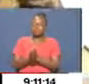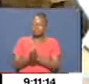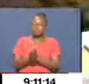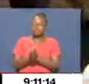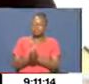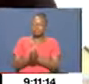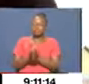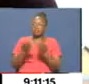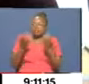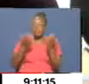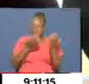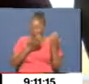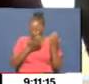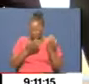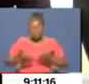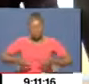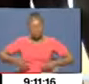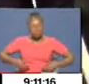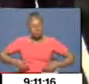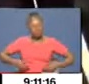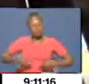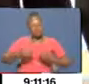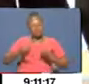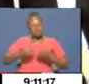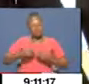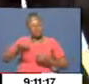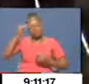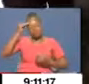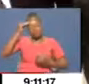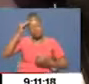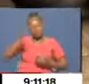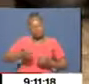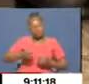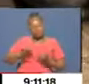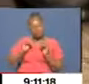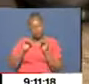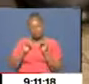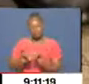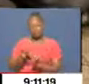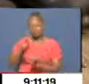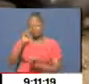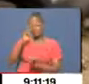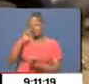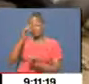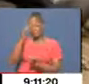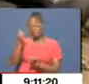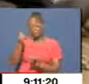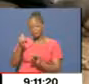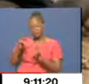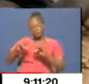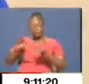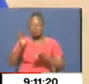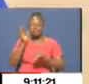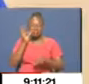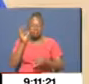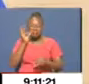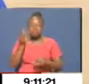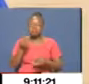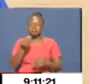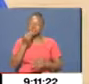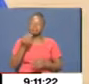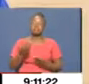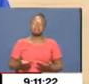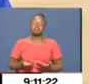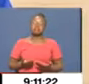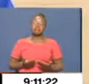has forced many learners to opt to stay at home in search of something to put in their mouth, including wild fruits.